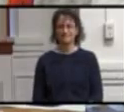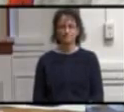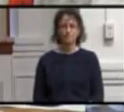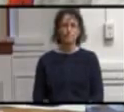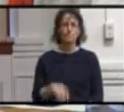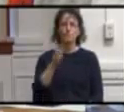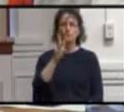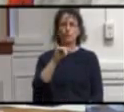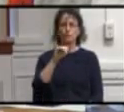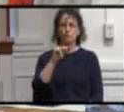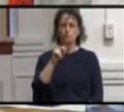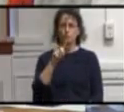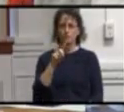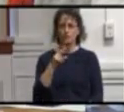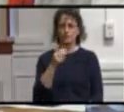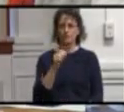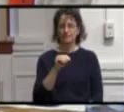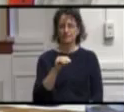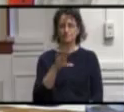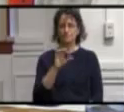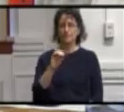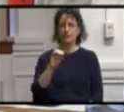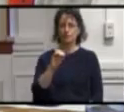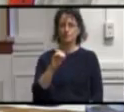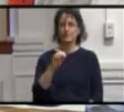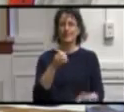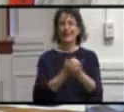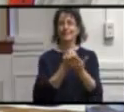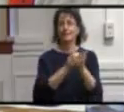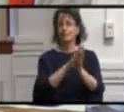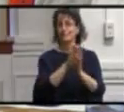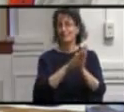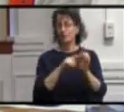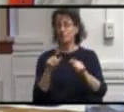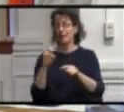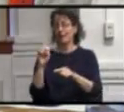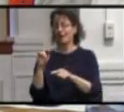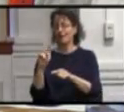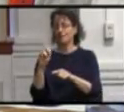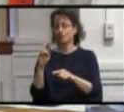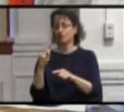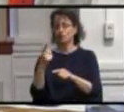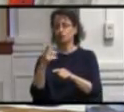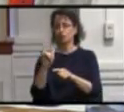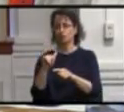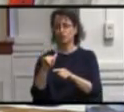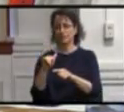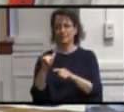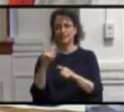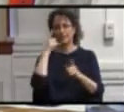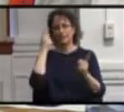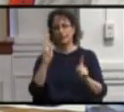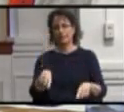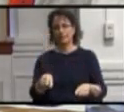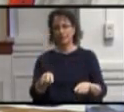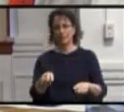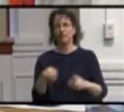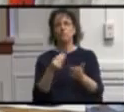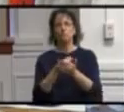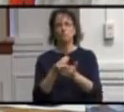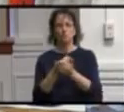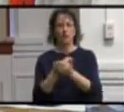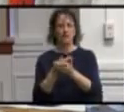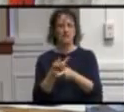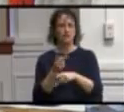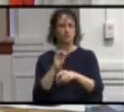Windham County Economic Development Energy Settlement Funds update. And I think what I'm going to do is I'm going to start by asking Kate